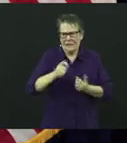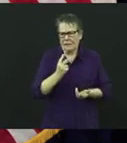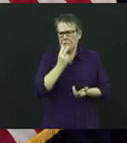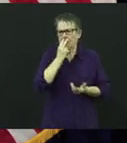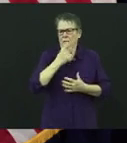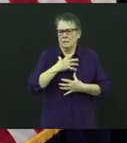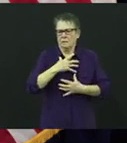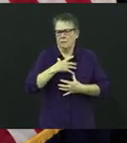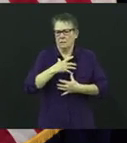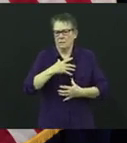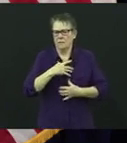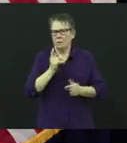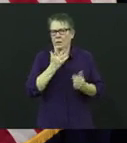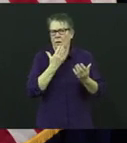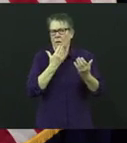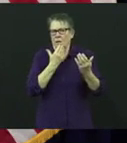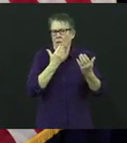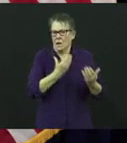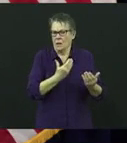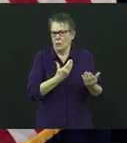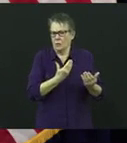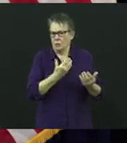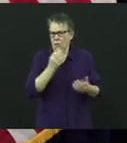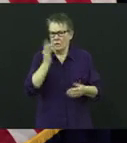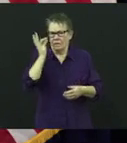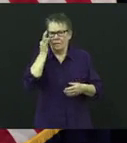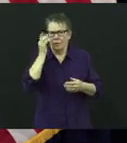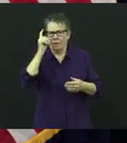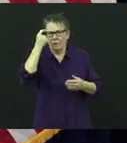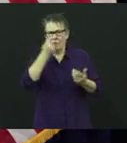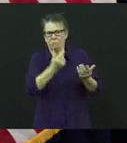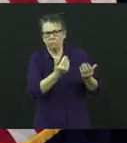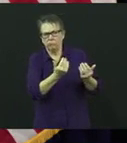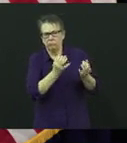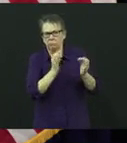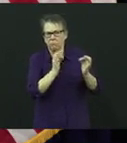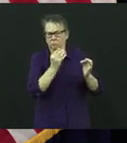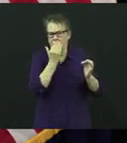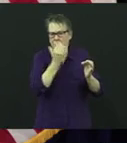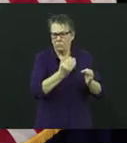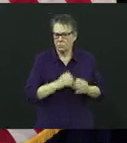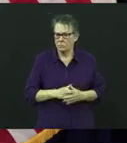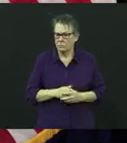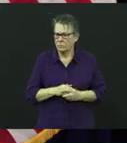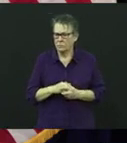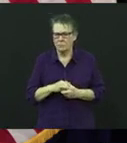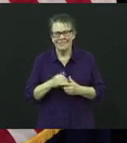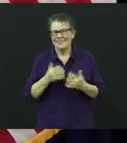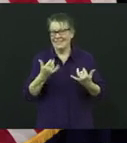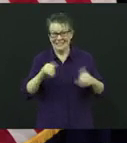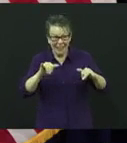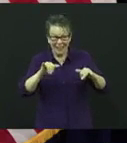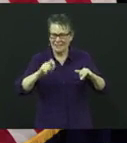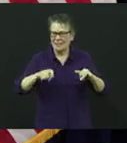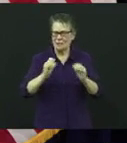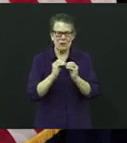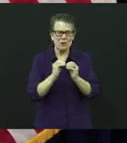hospitals and responders. I'm extraordinarily grateful to the many private sector partners and